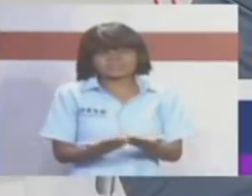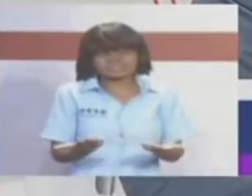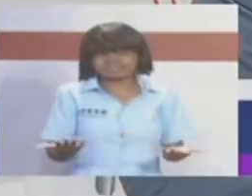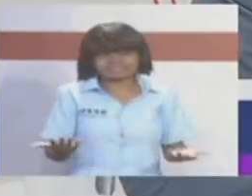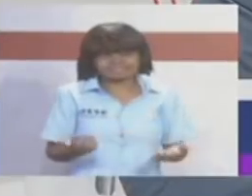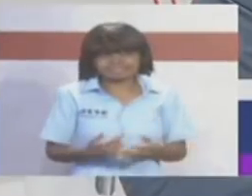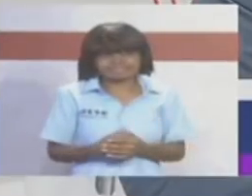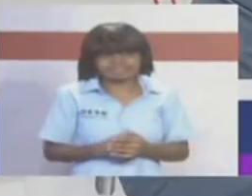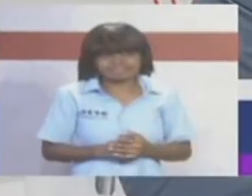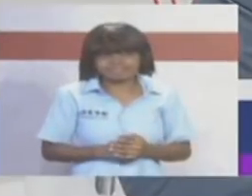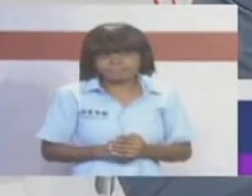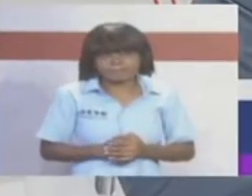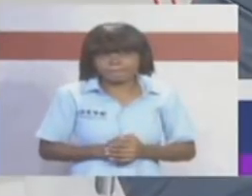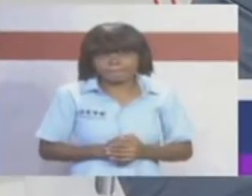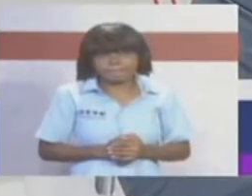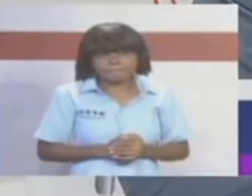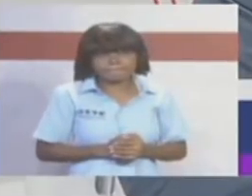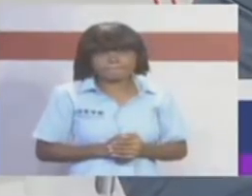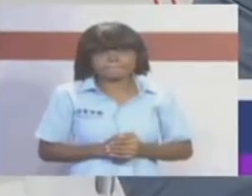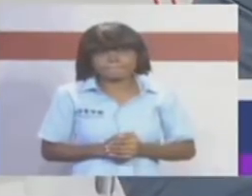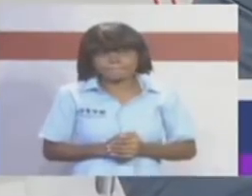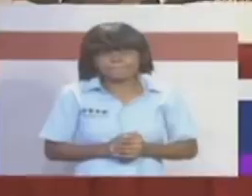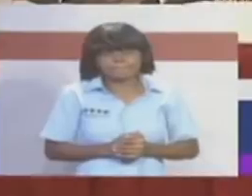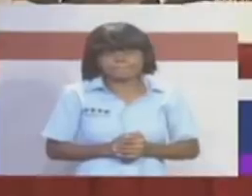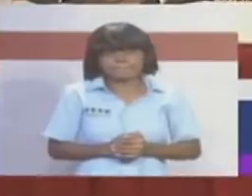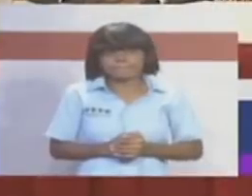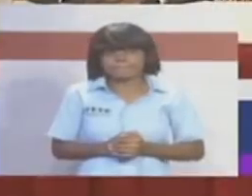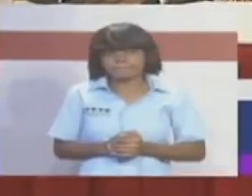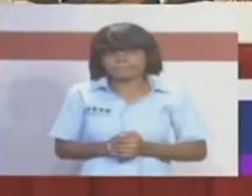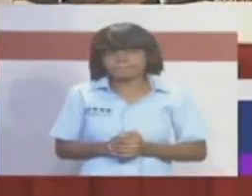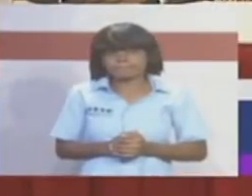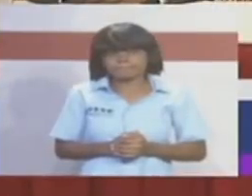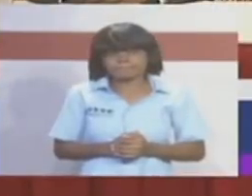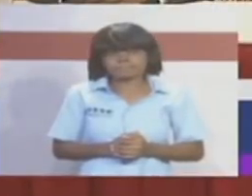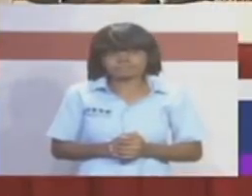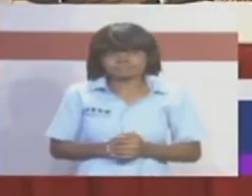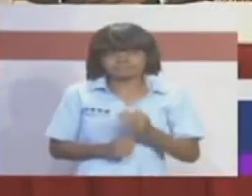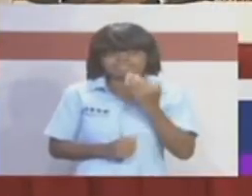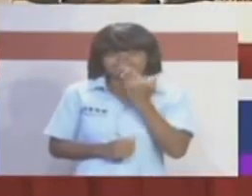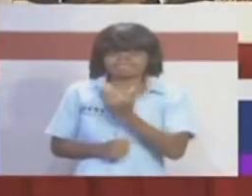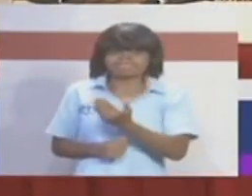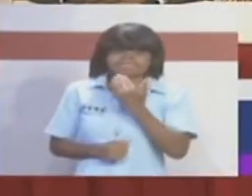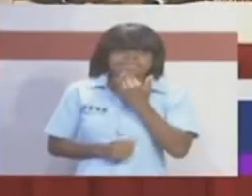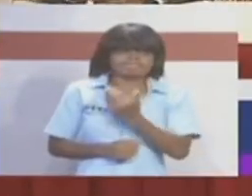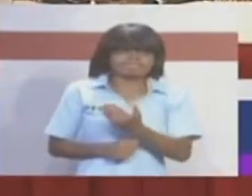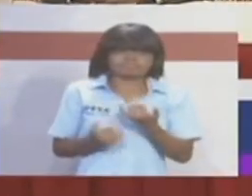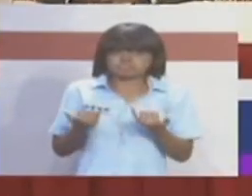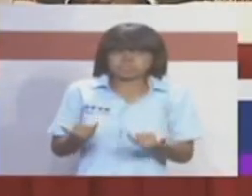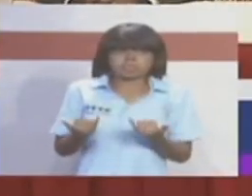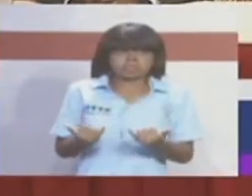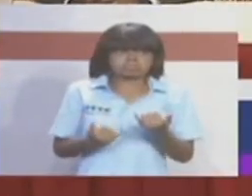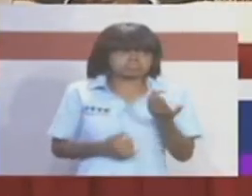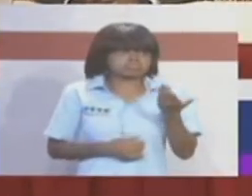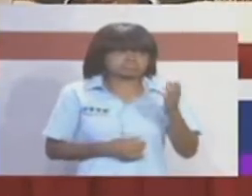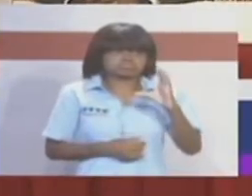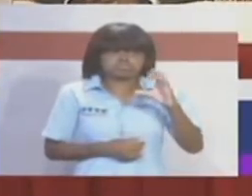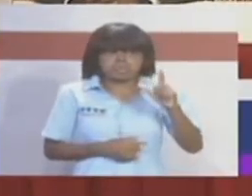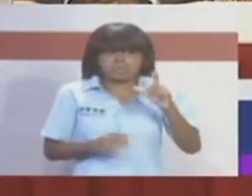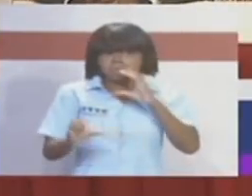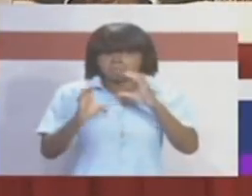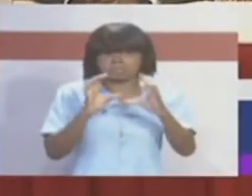this point in time. Thank you, Dr. Hines. CL Communications, we are ready for your two